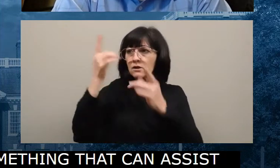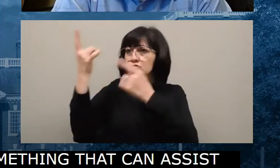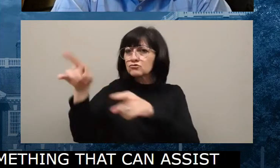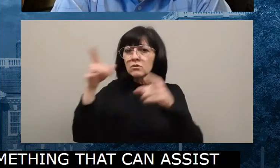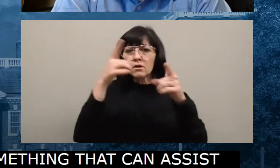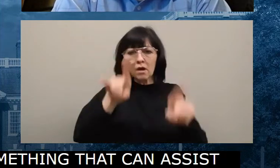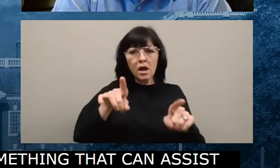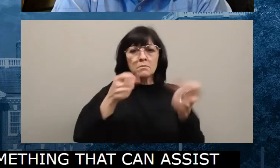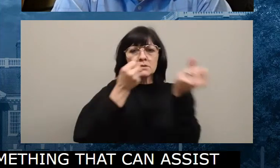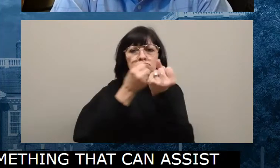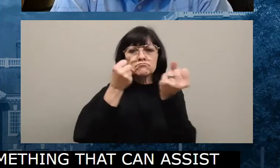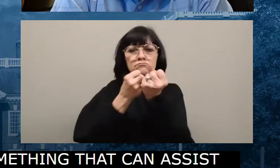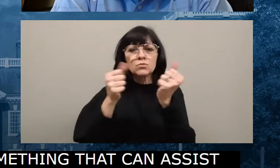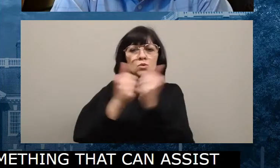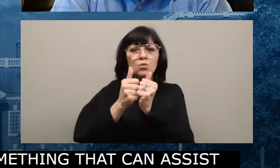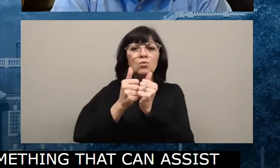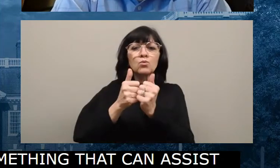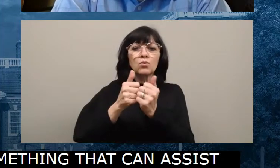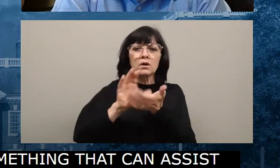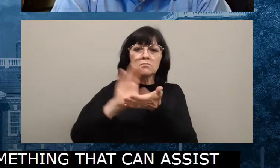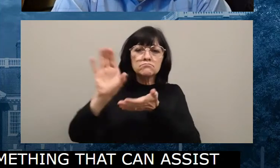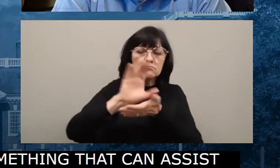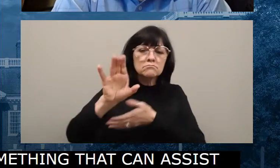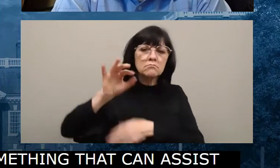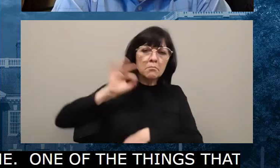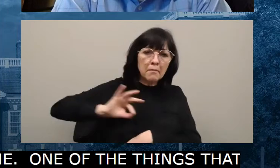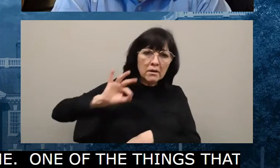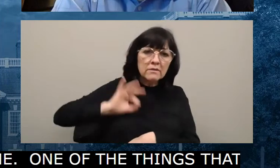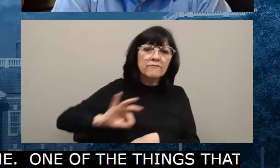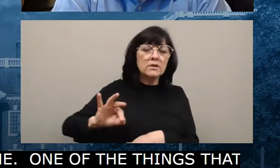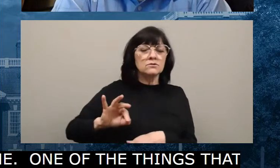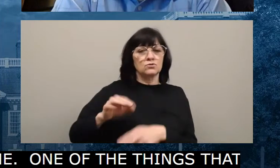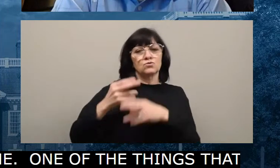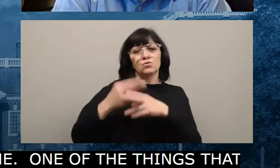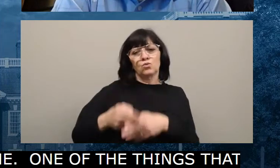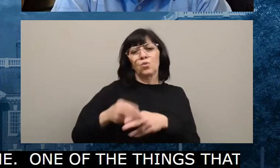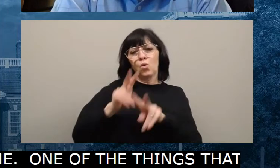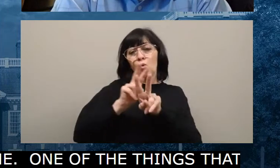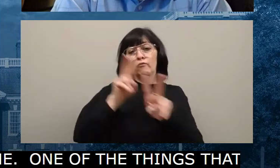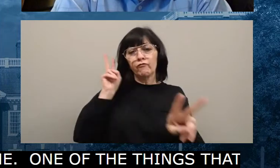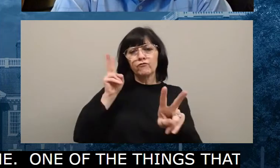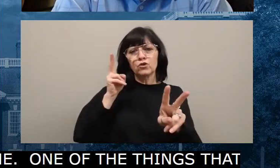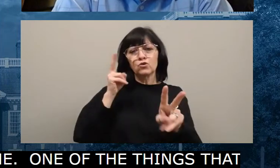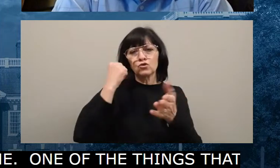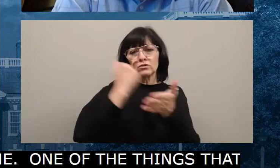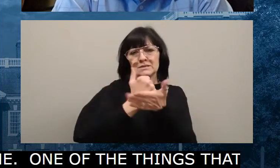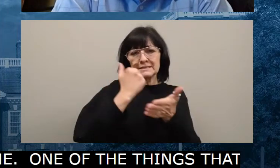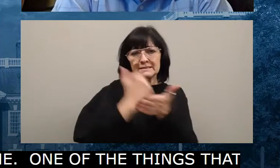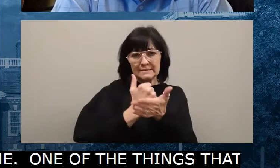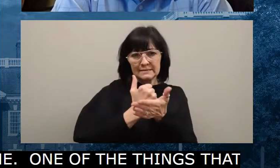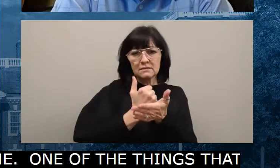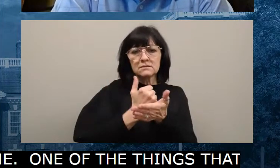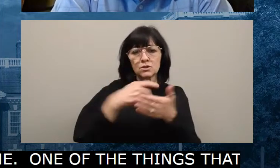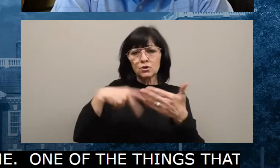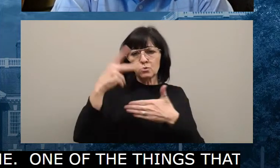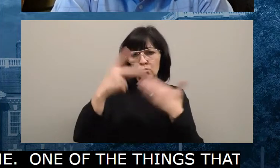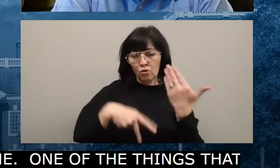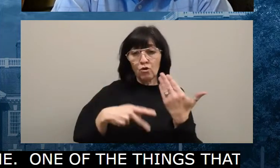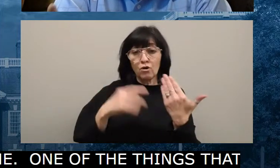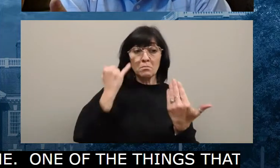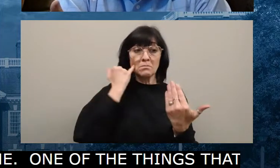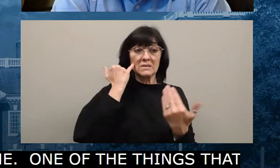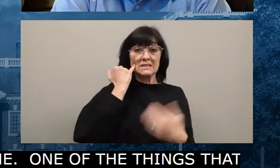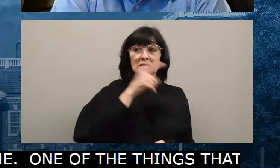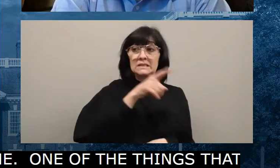we've seen in the past is really a funeral assistance program, which will help with the burial expenses of a loved one that passed because of